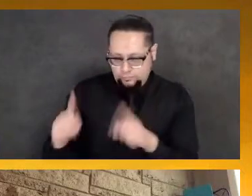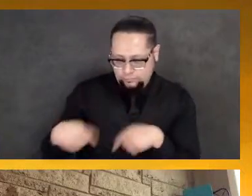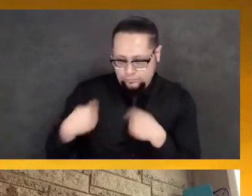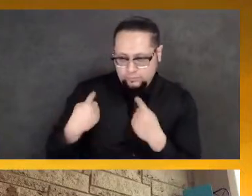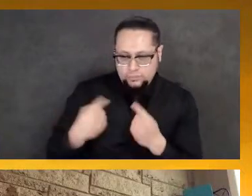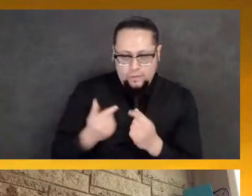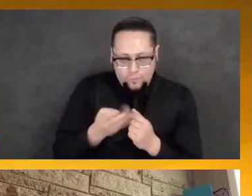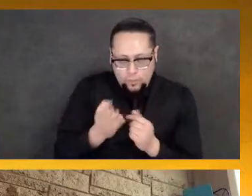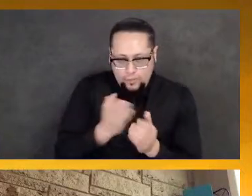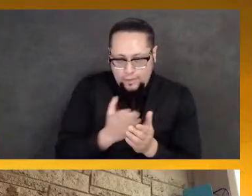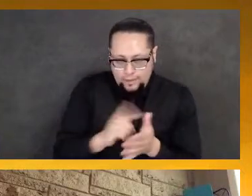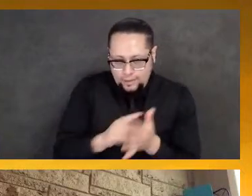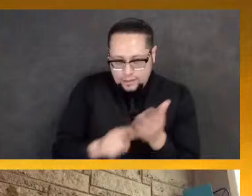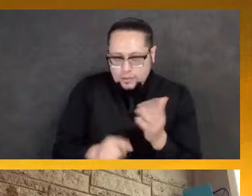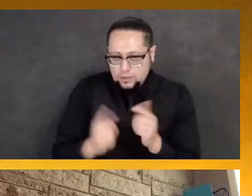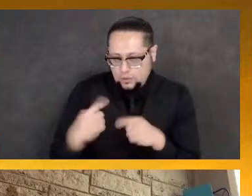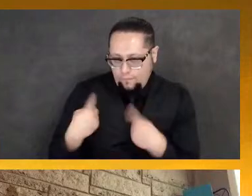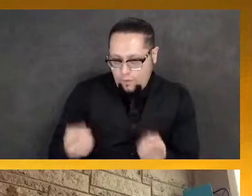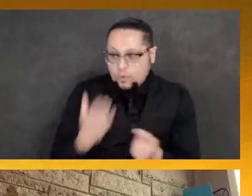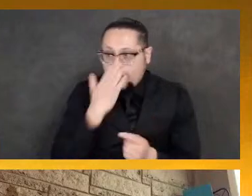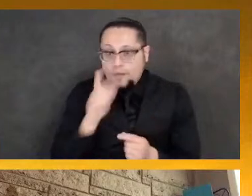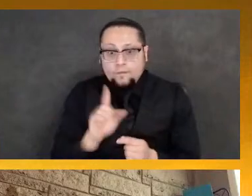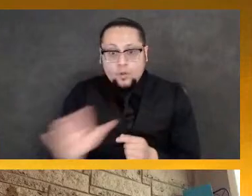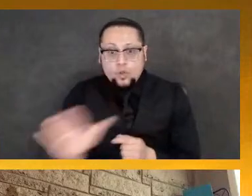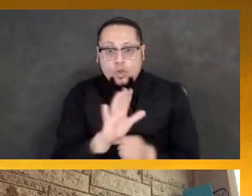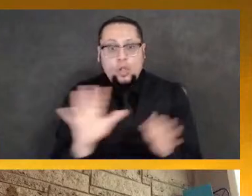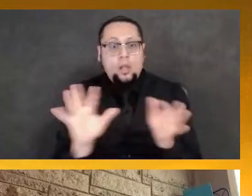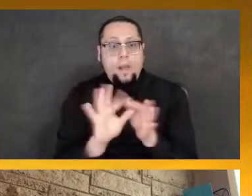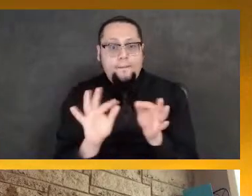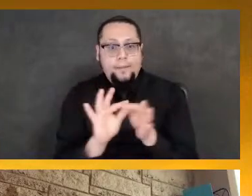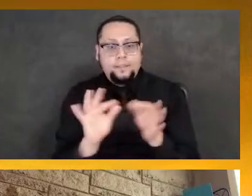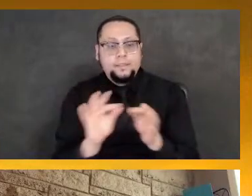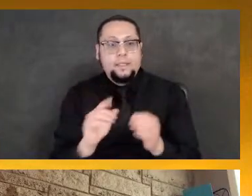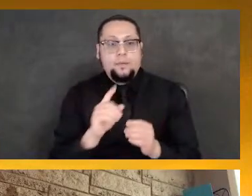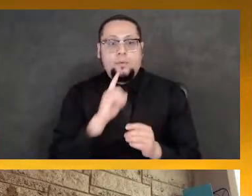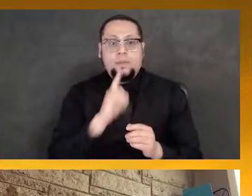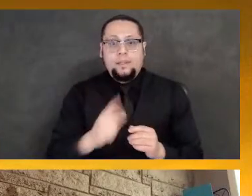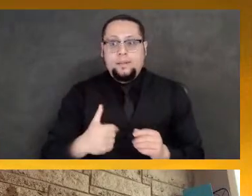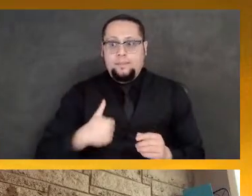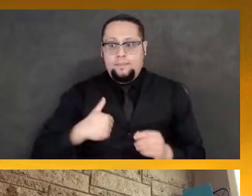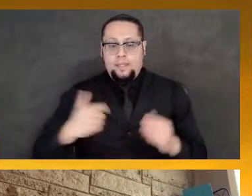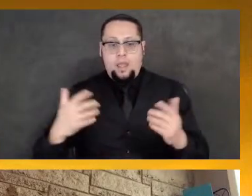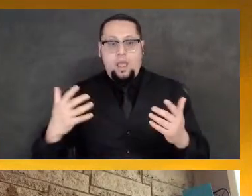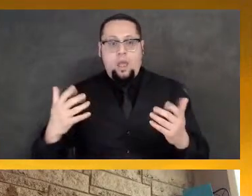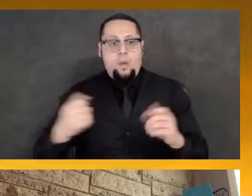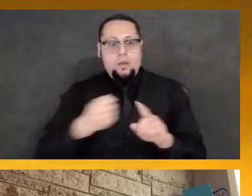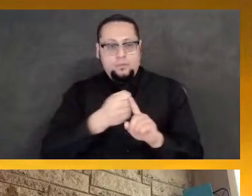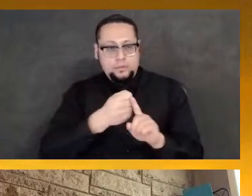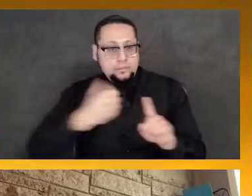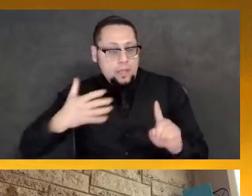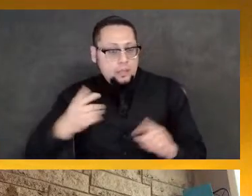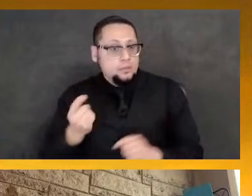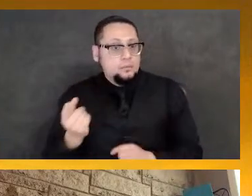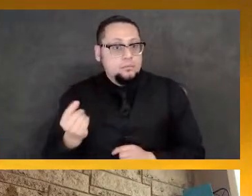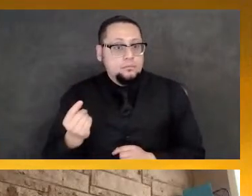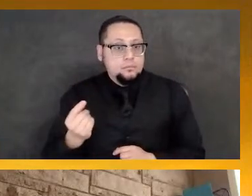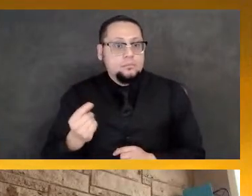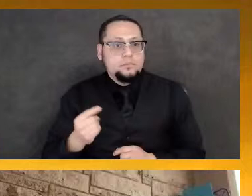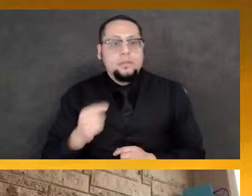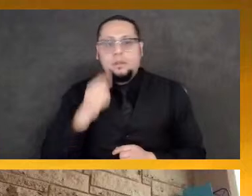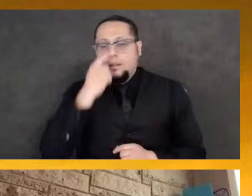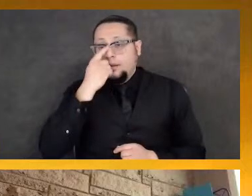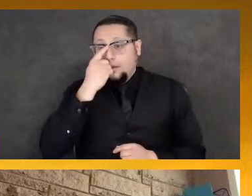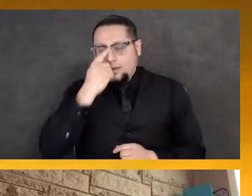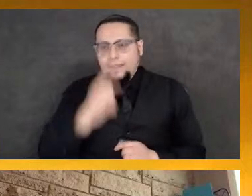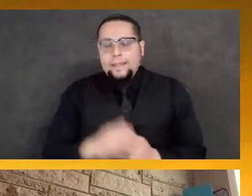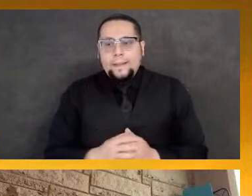for your comments. And the one thing I guess I wanted to extend upon is the narrative